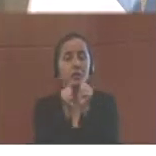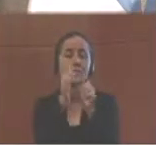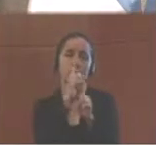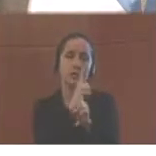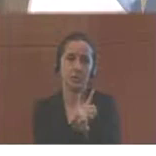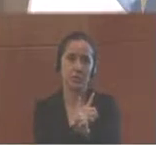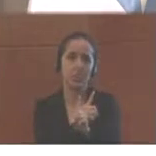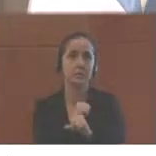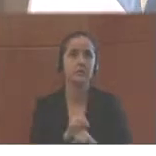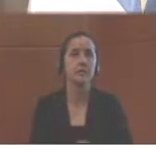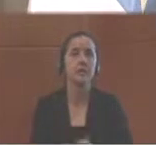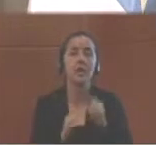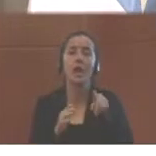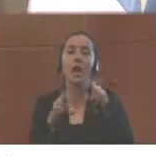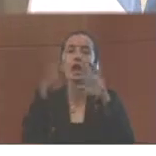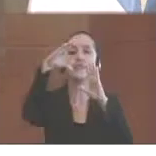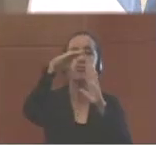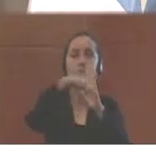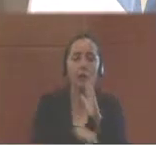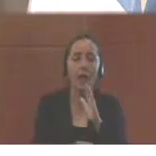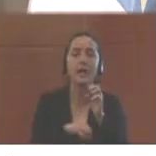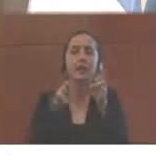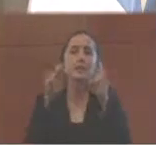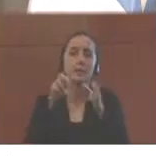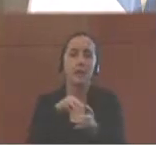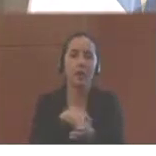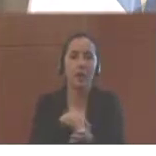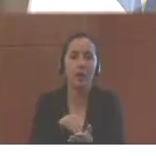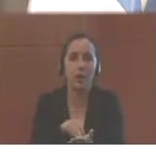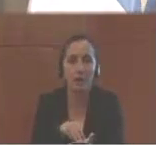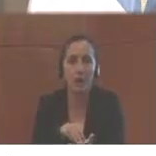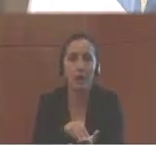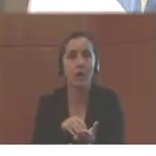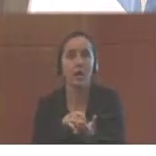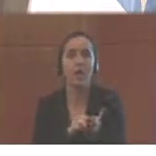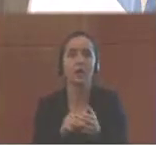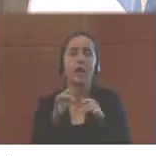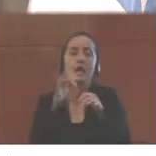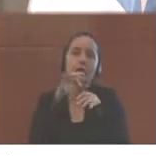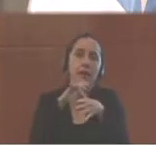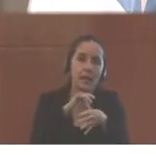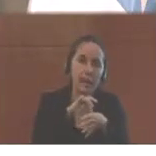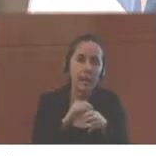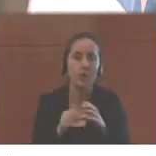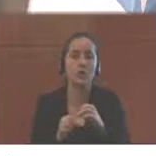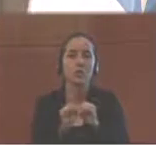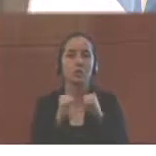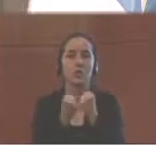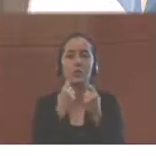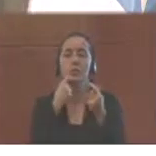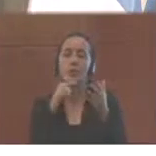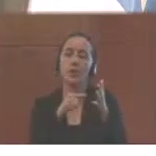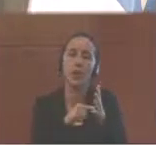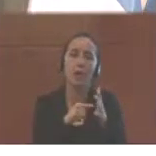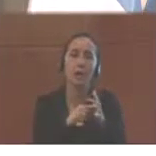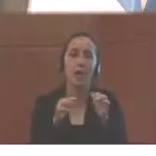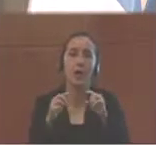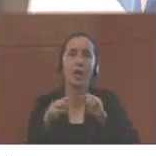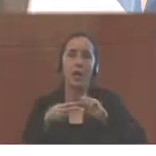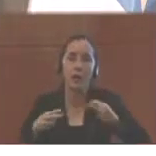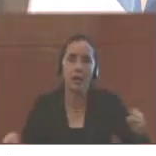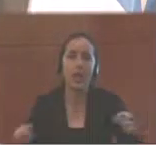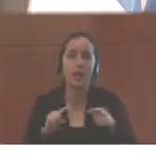disabled young and children and boys and girls to reduce their vulnerability of